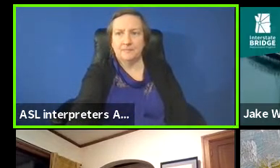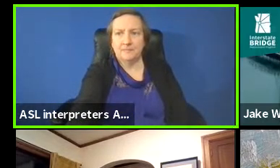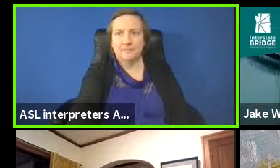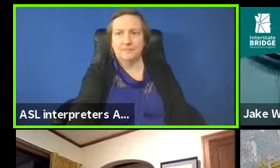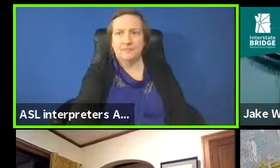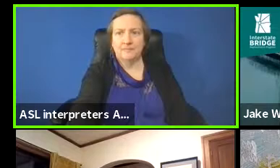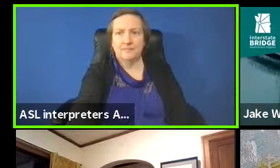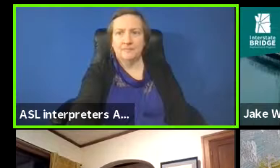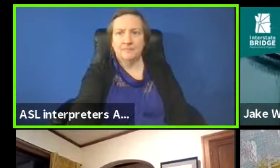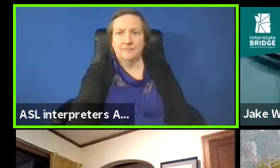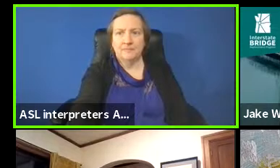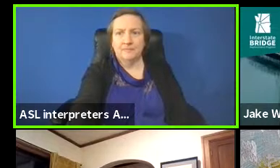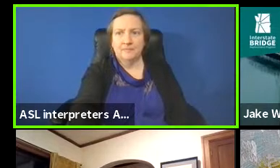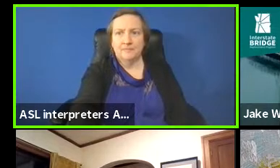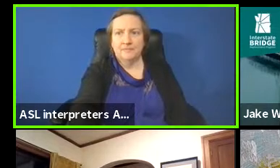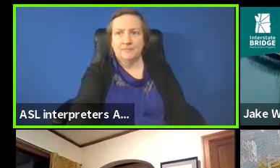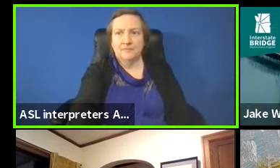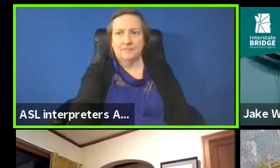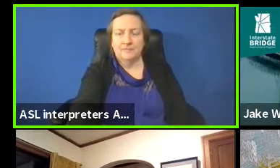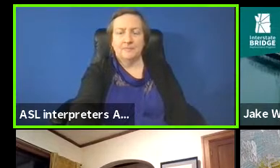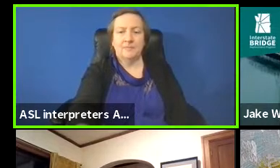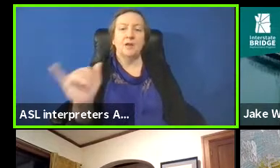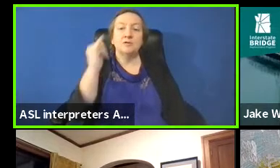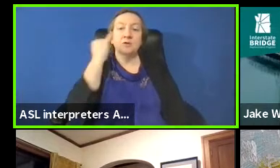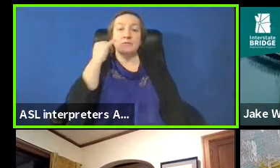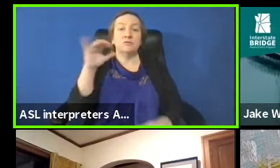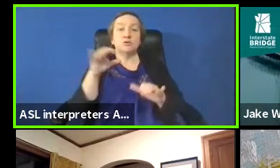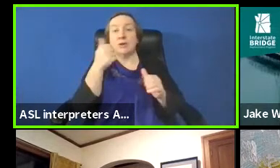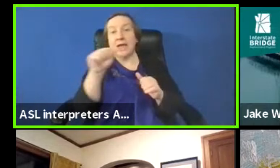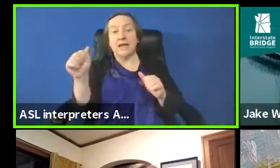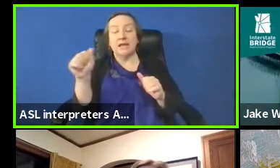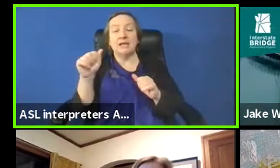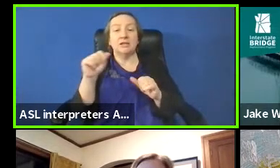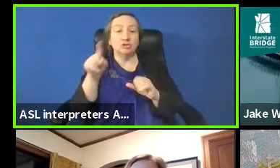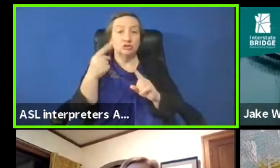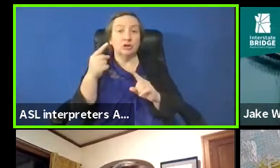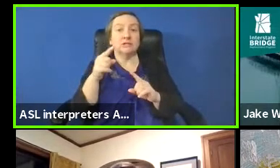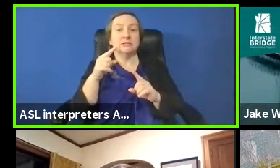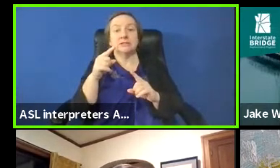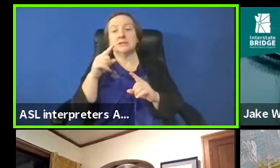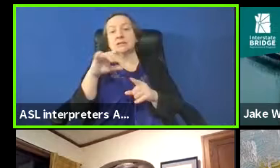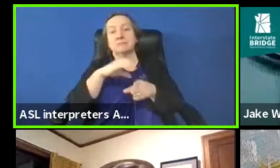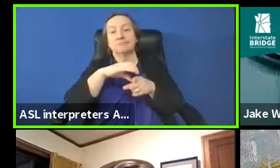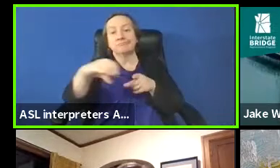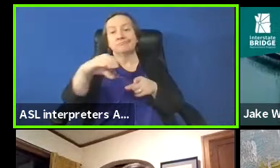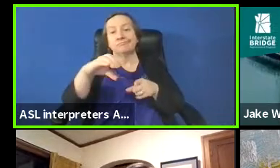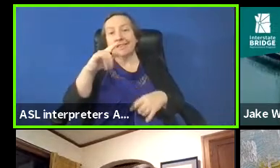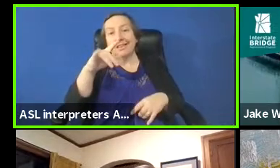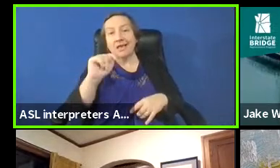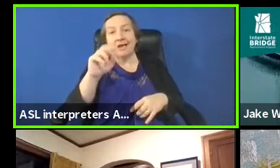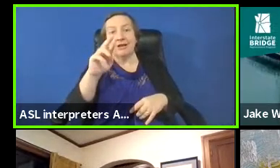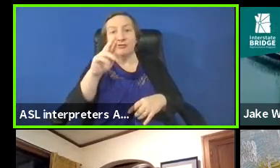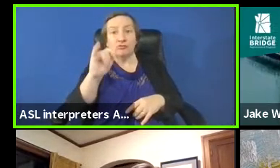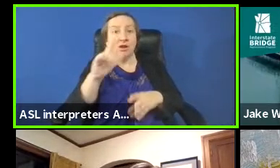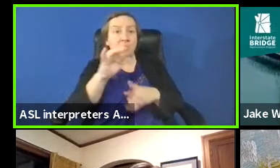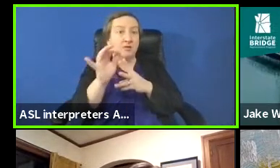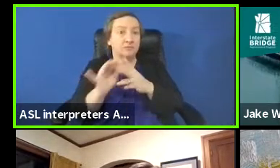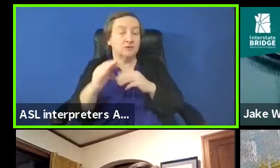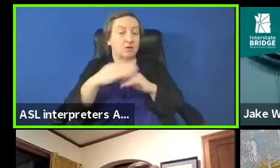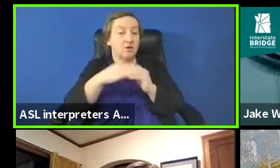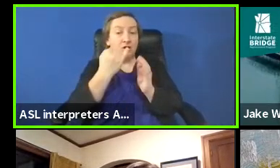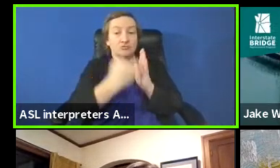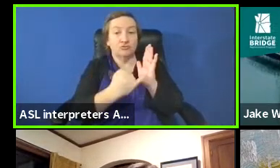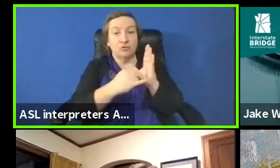of just the light rail options, there, at least on the drawing, there is not currently a